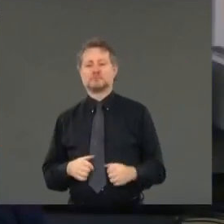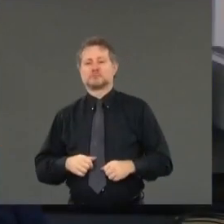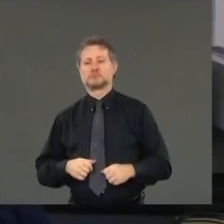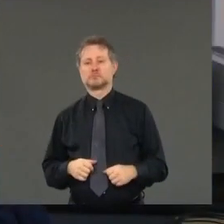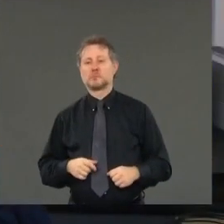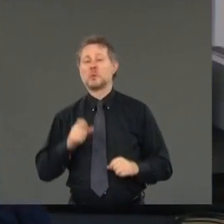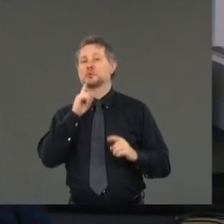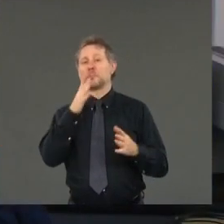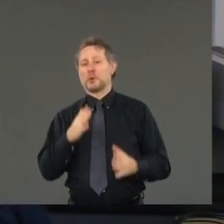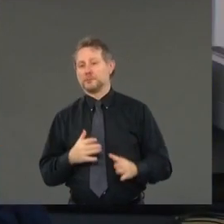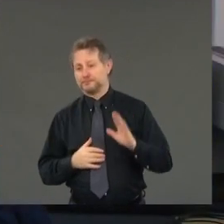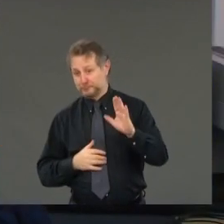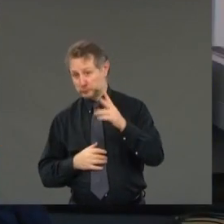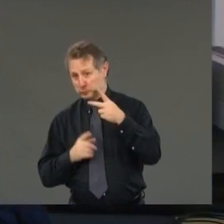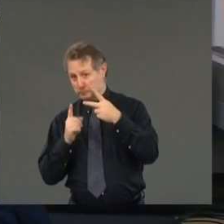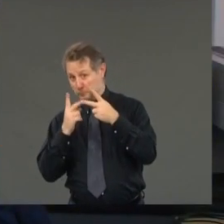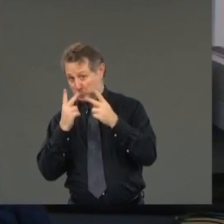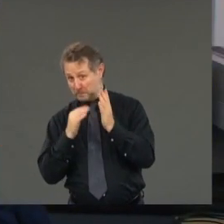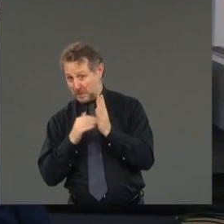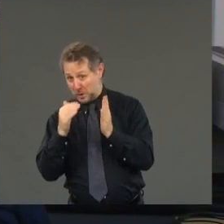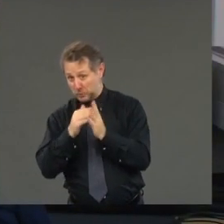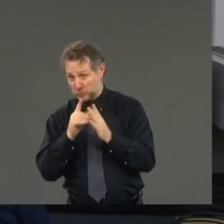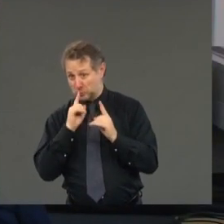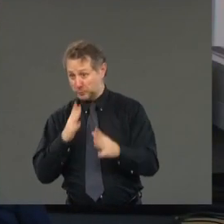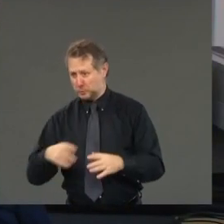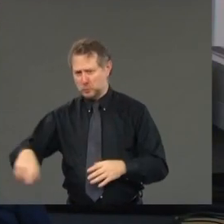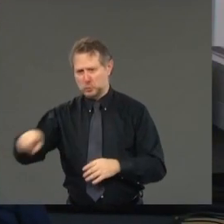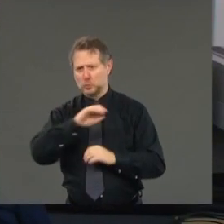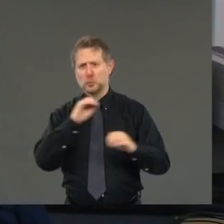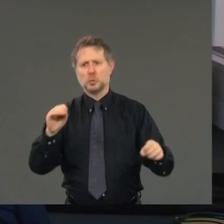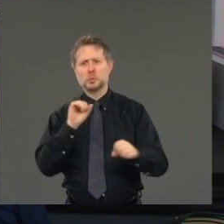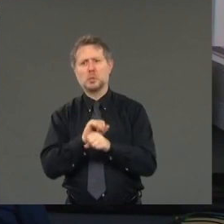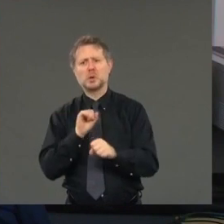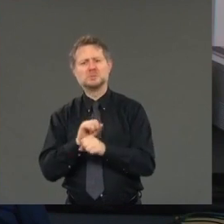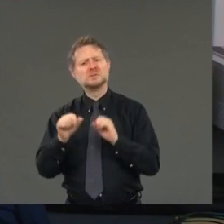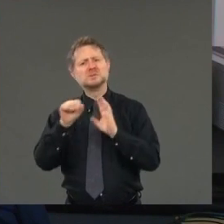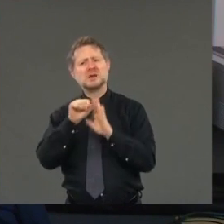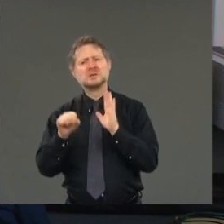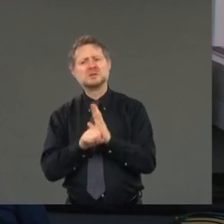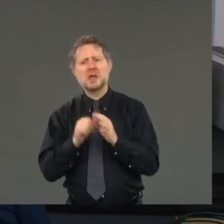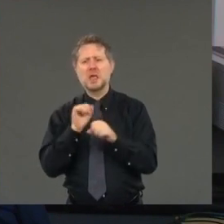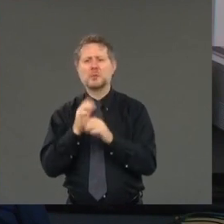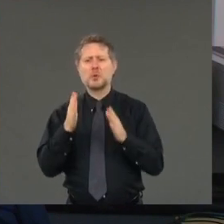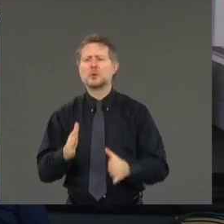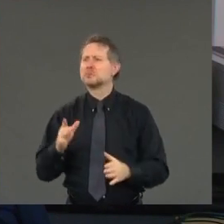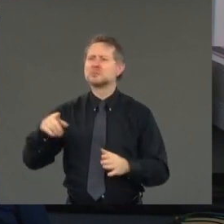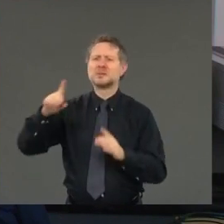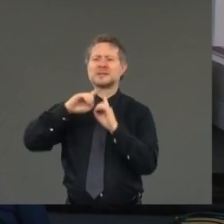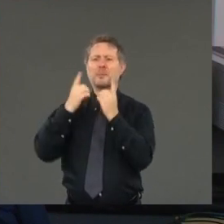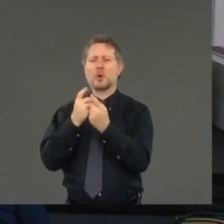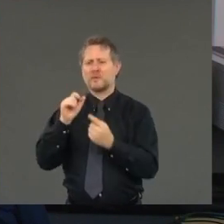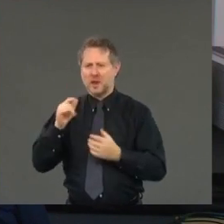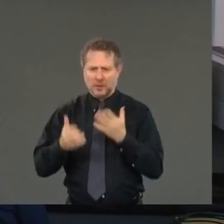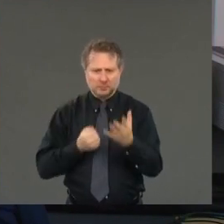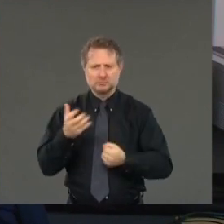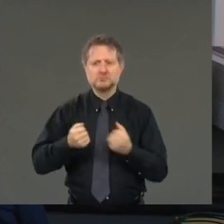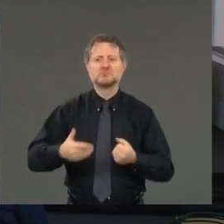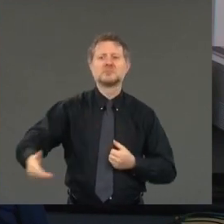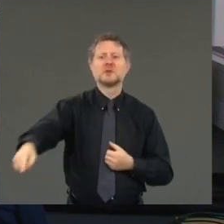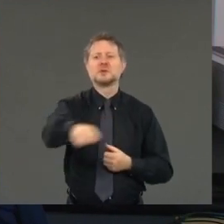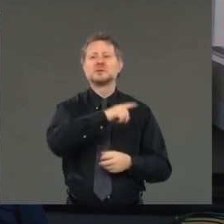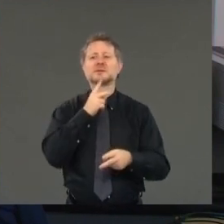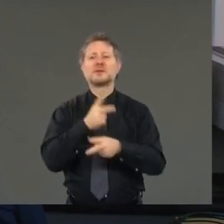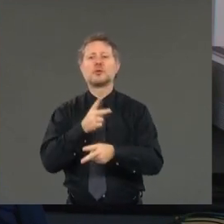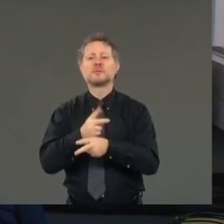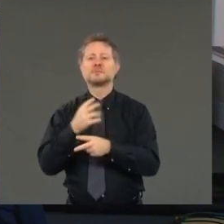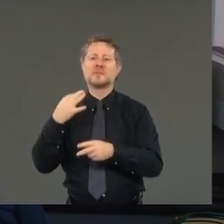are unemployed. Why can't the state labor department hire New Yorkers to handle unemployment claims instead of